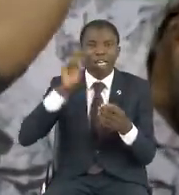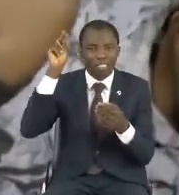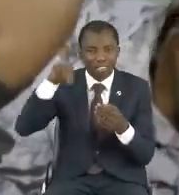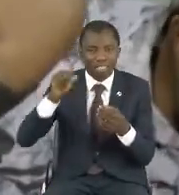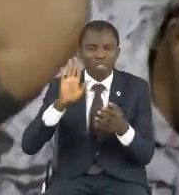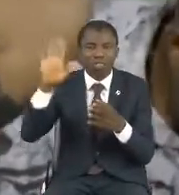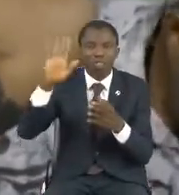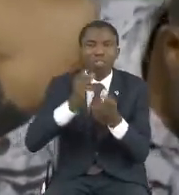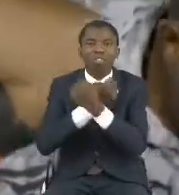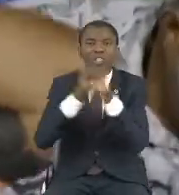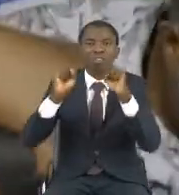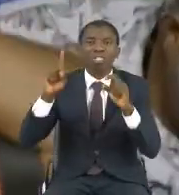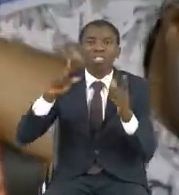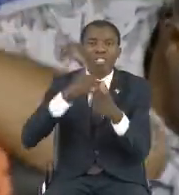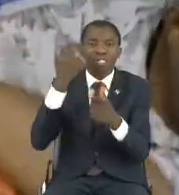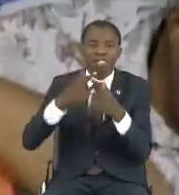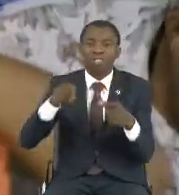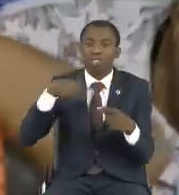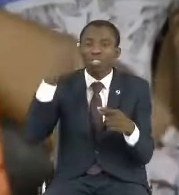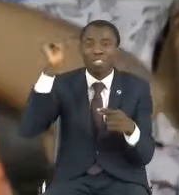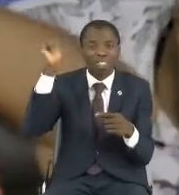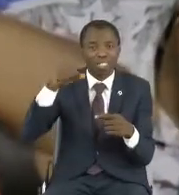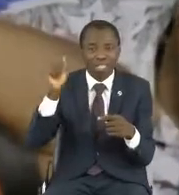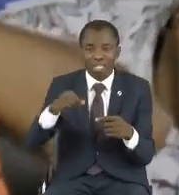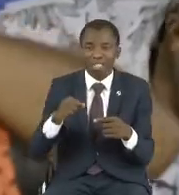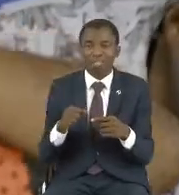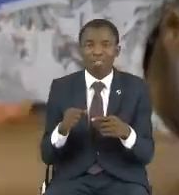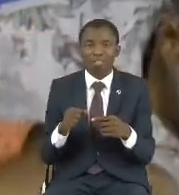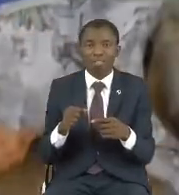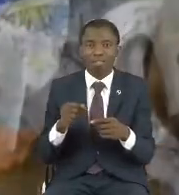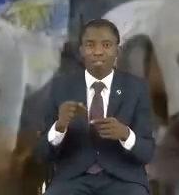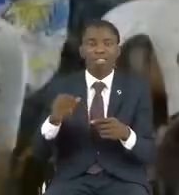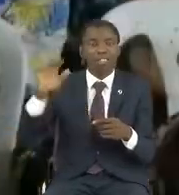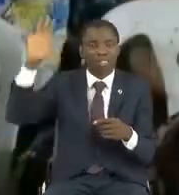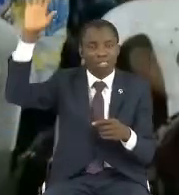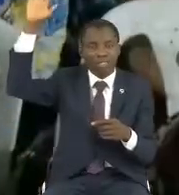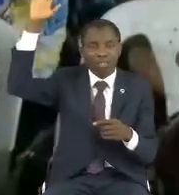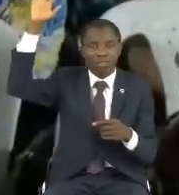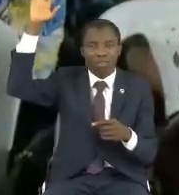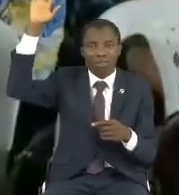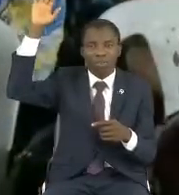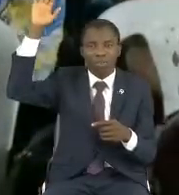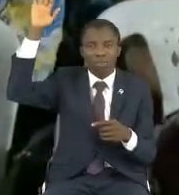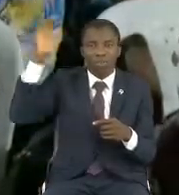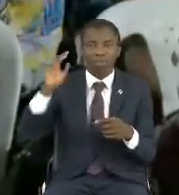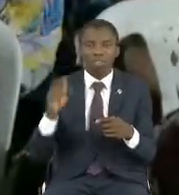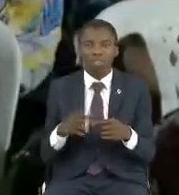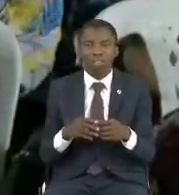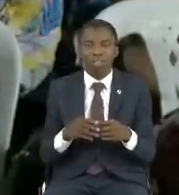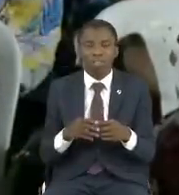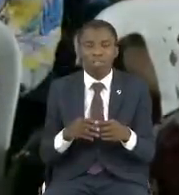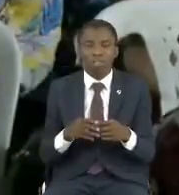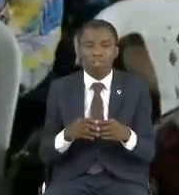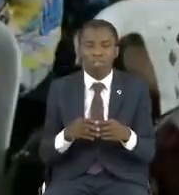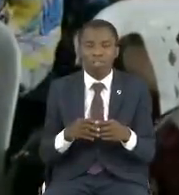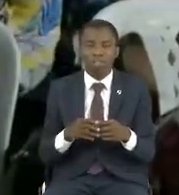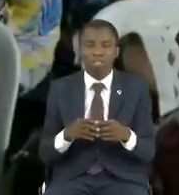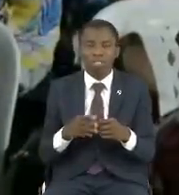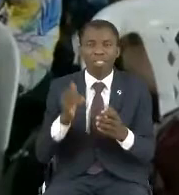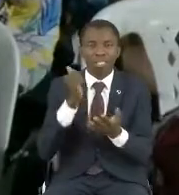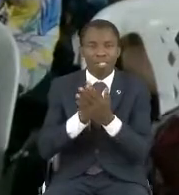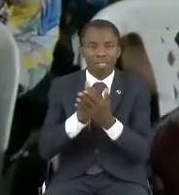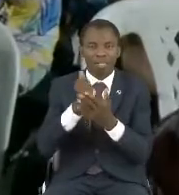I say yes. Raise up that hand. Amen. God bless you there. God bless